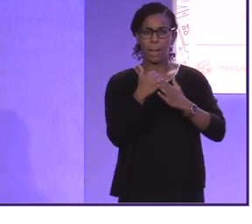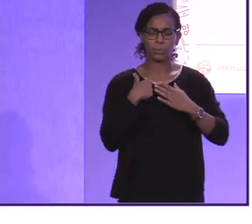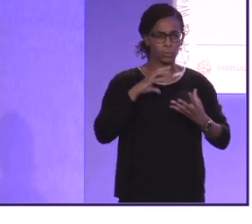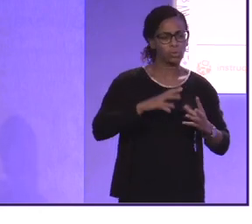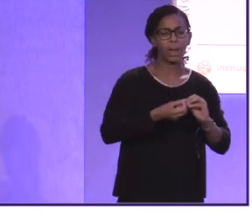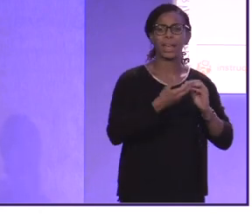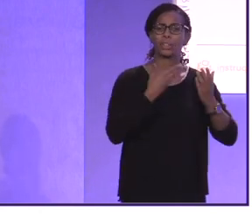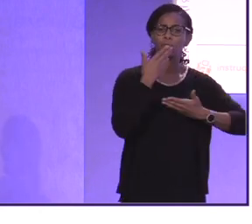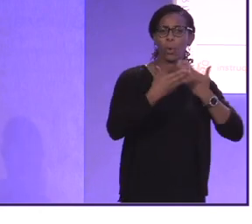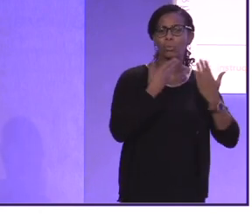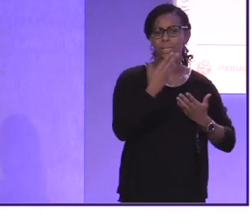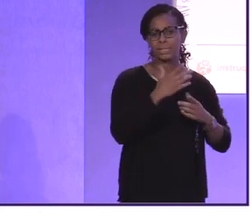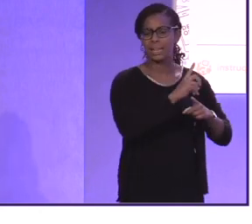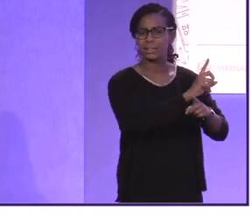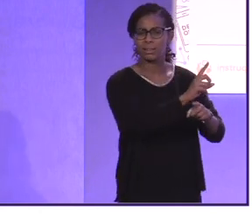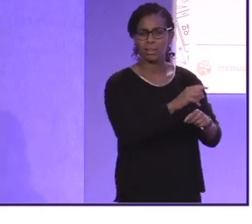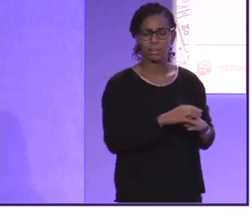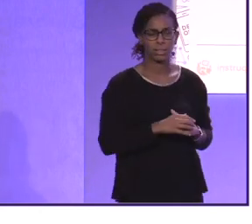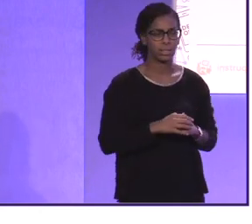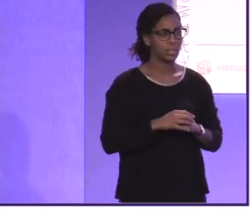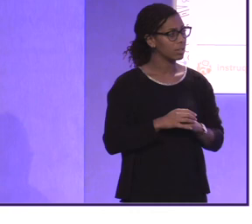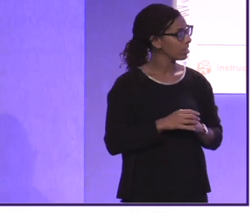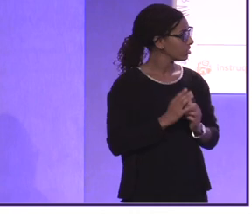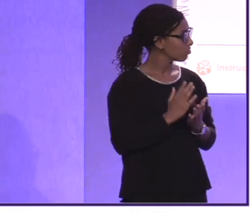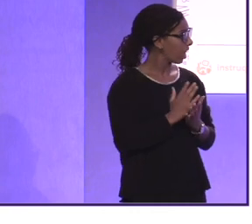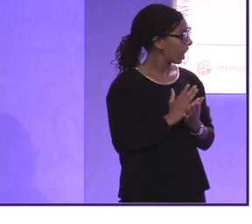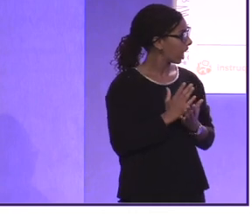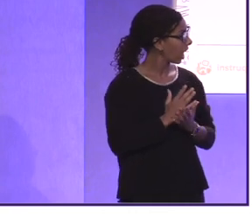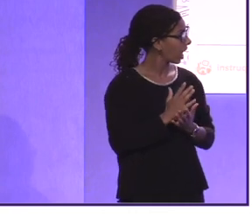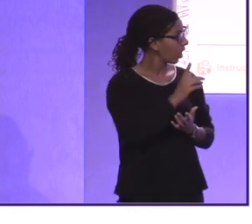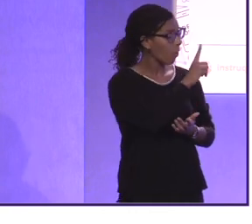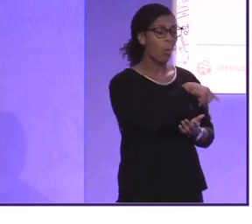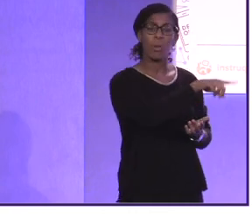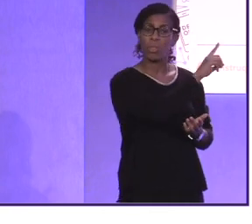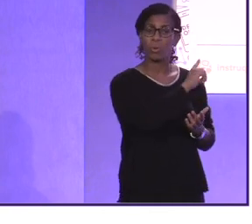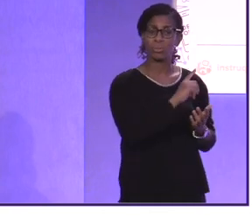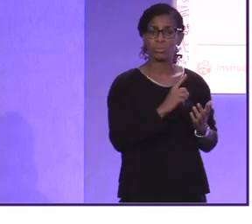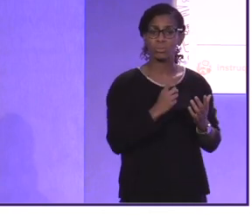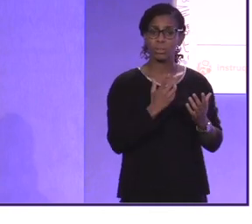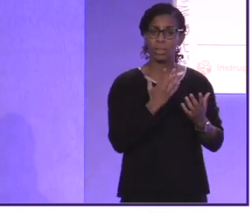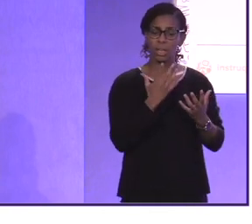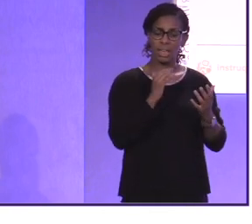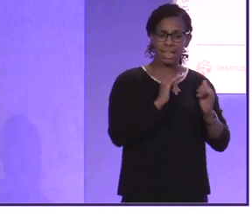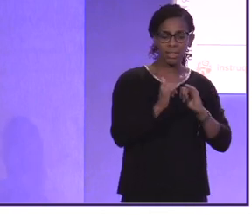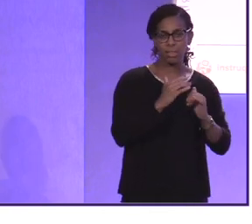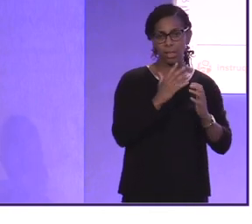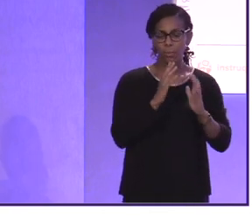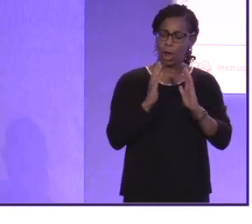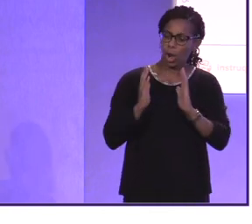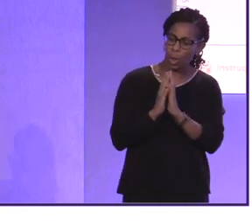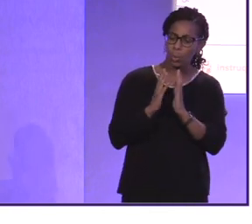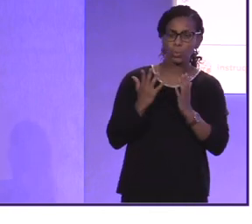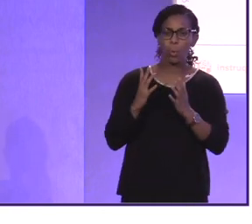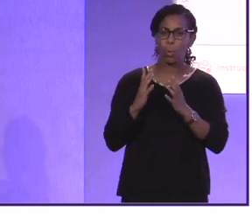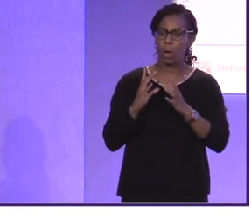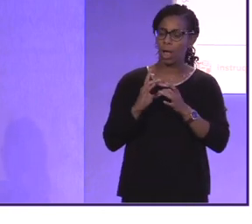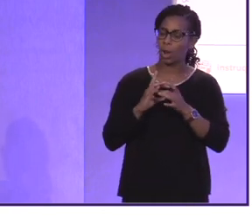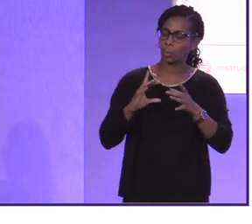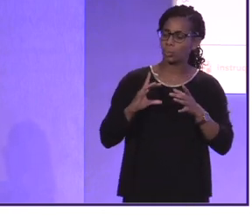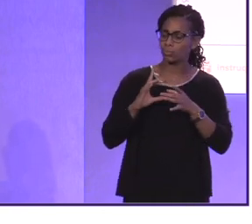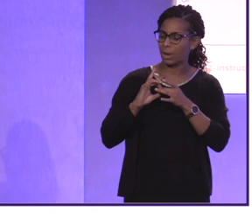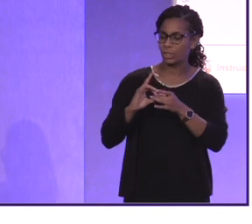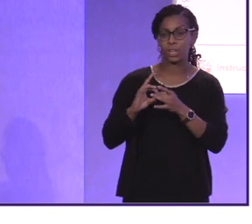line. So all of these really have in some shape or form a more loose or a closer relationship to the